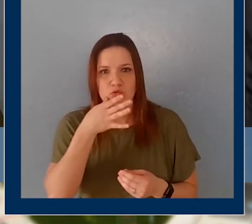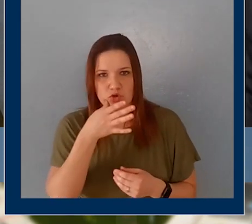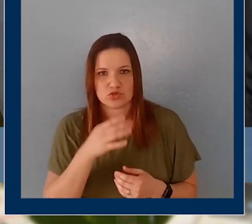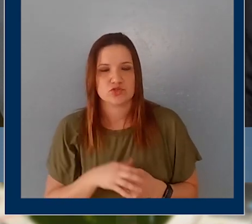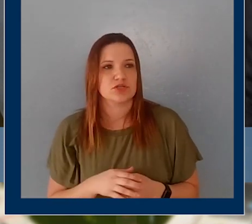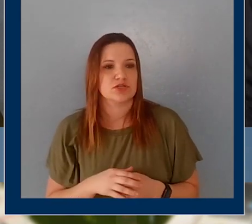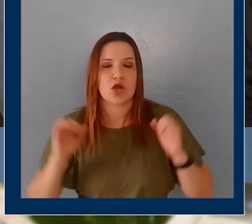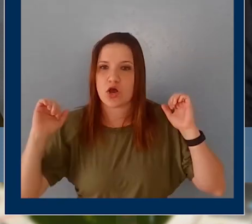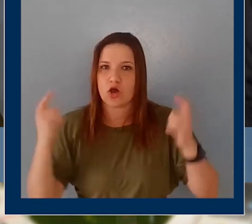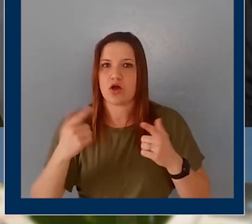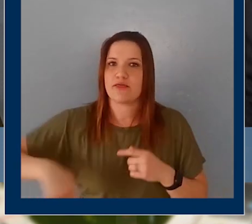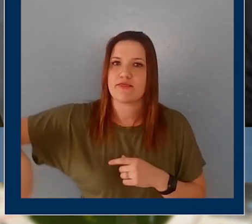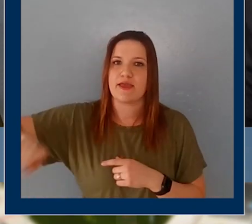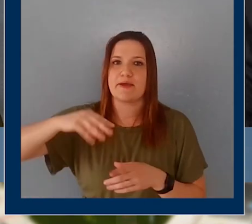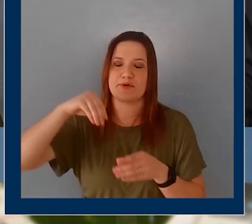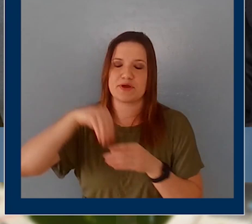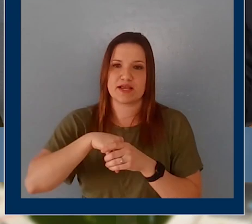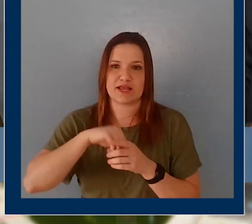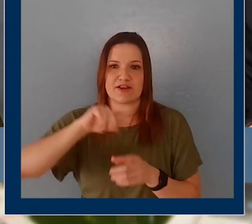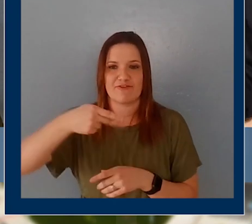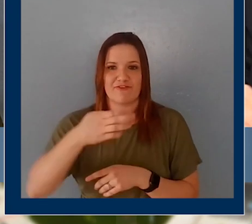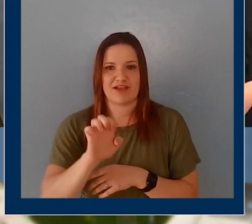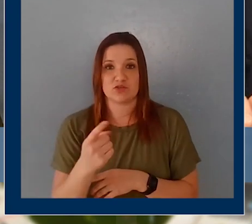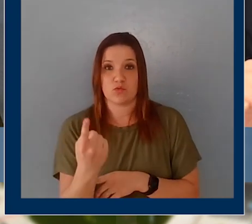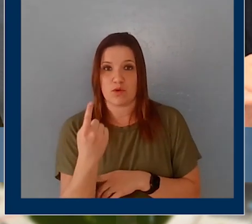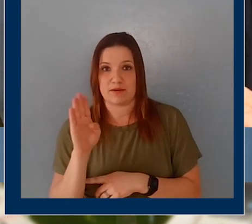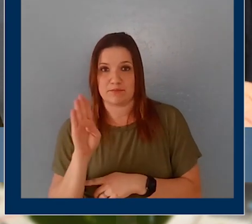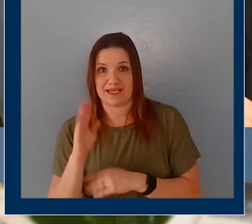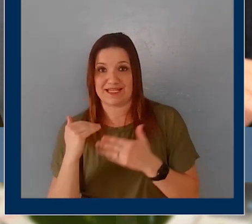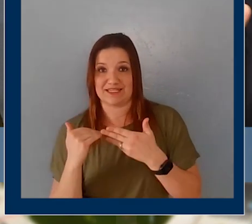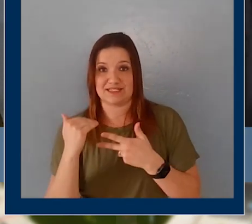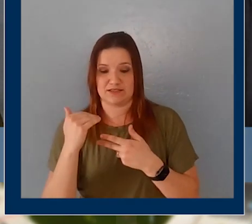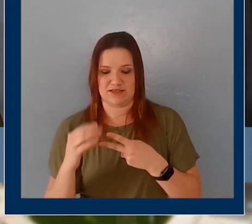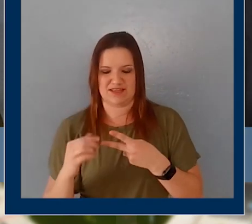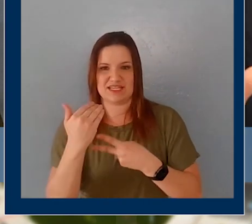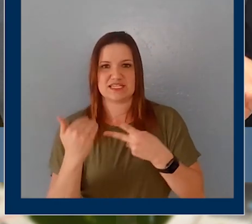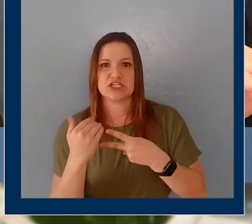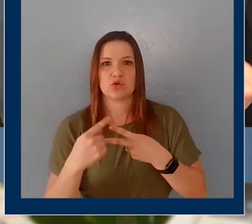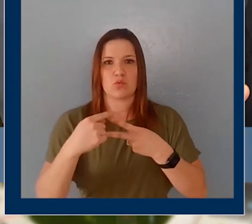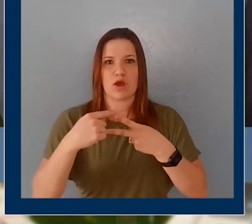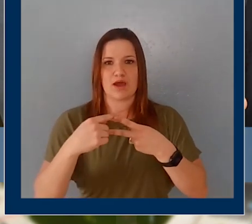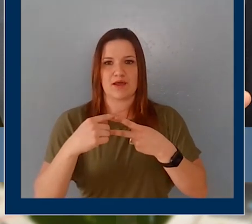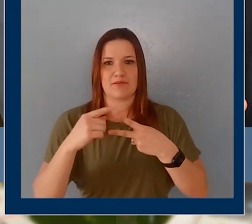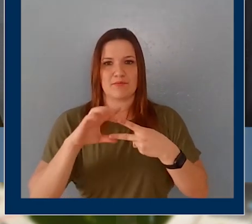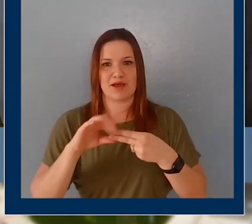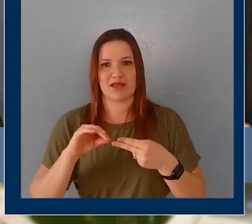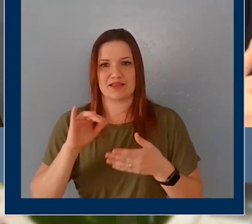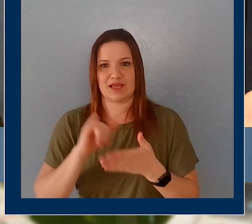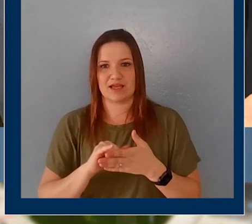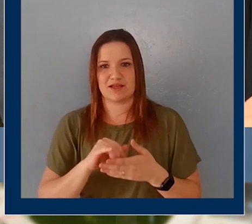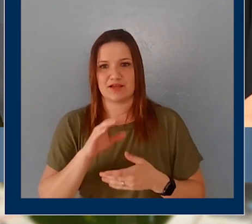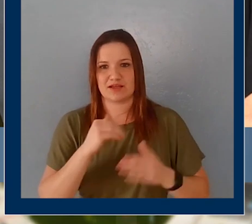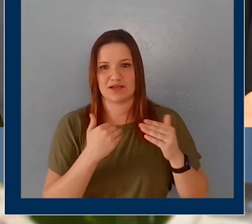phase 1B, tier 1. But again, that cutoff is 75 years and older. And the people that